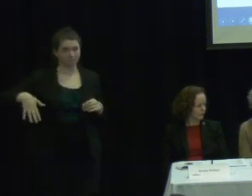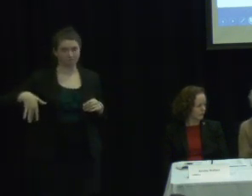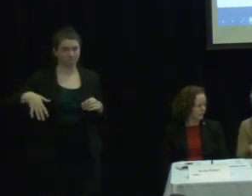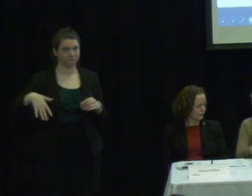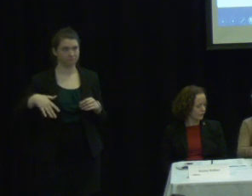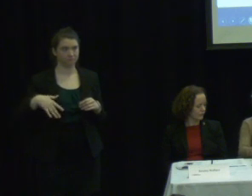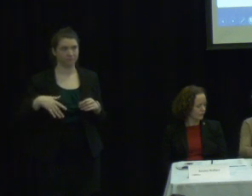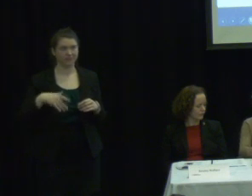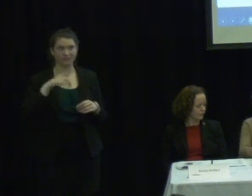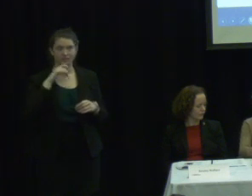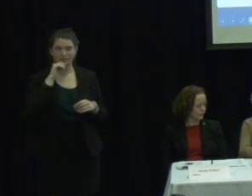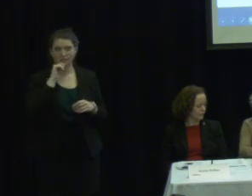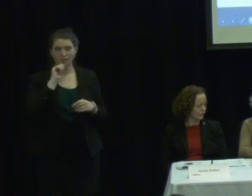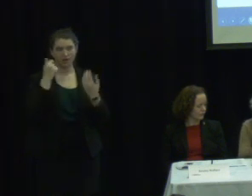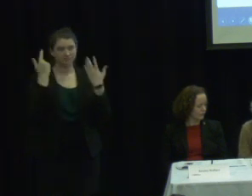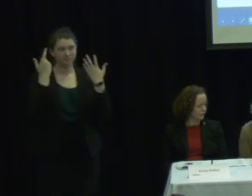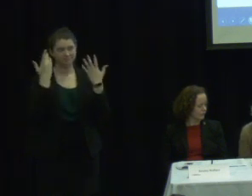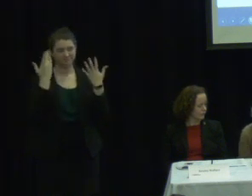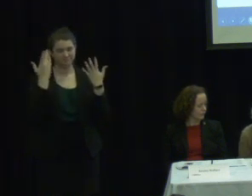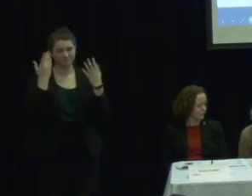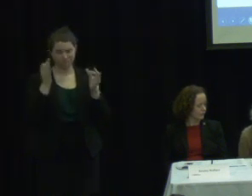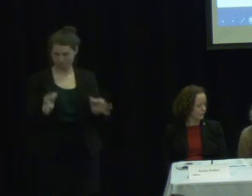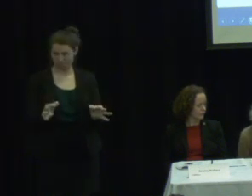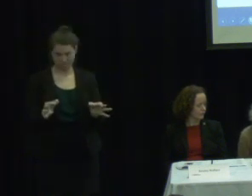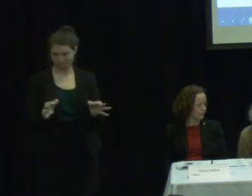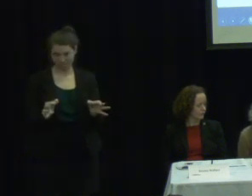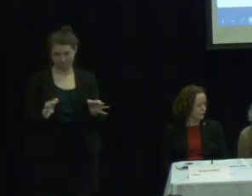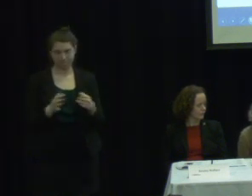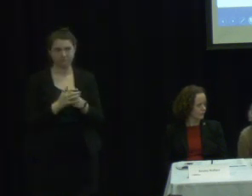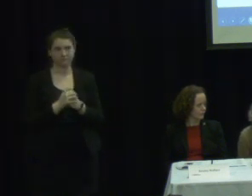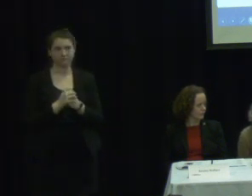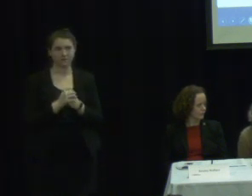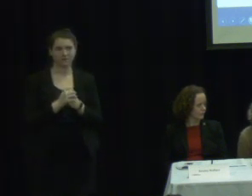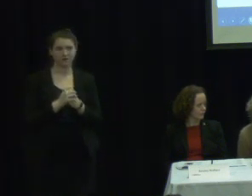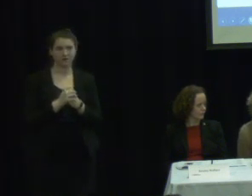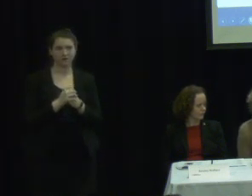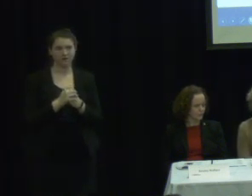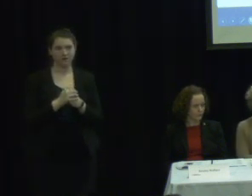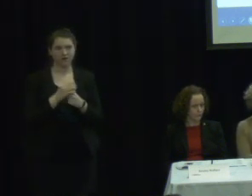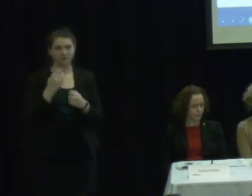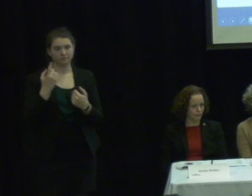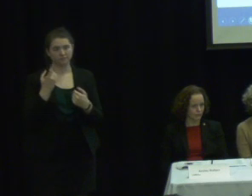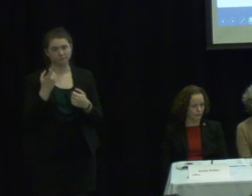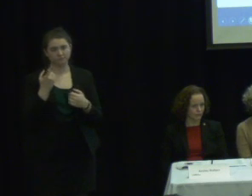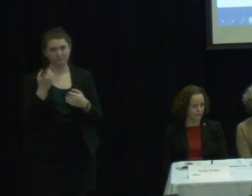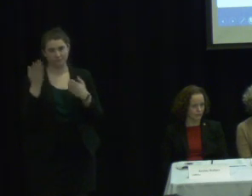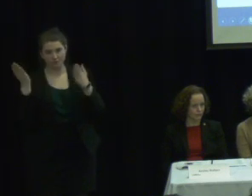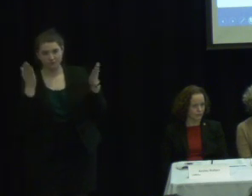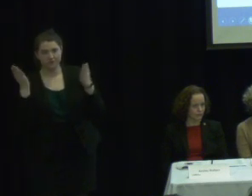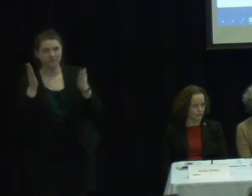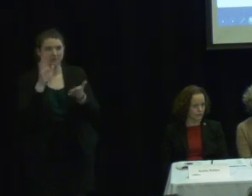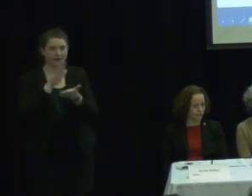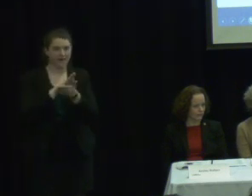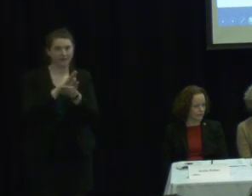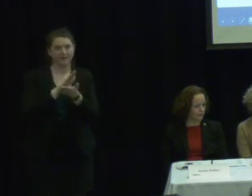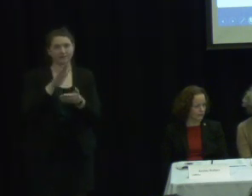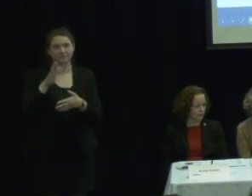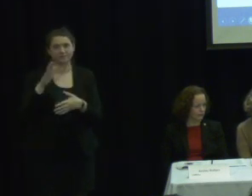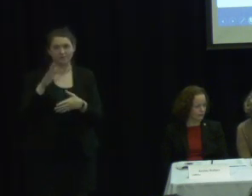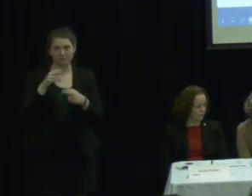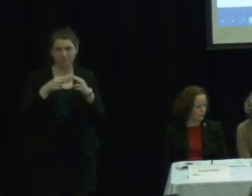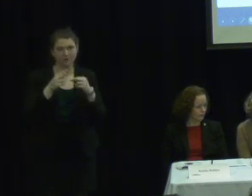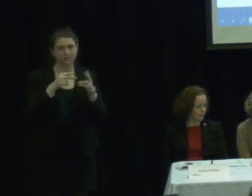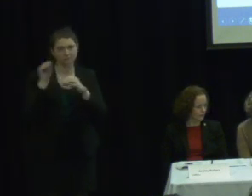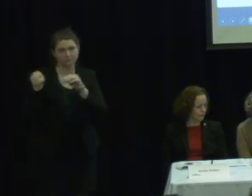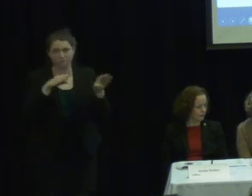not written in stone yet about where services and academic components or facilities management